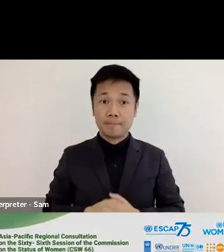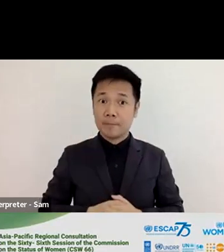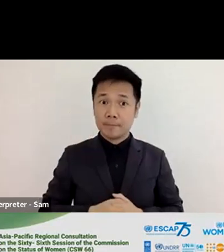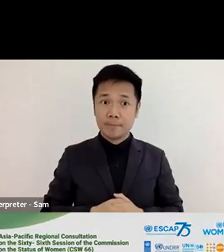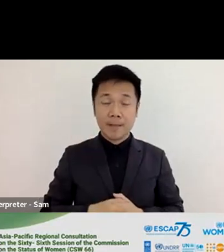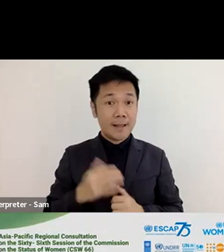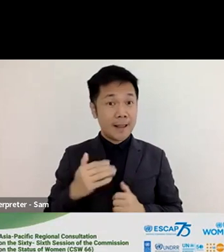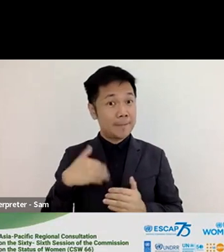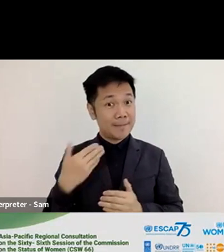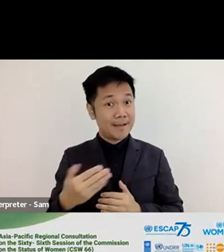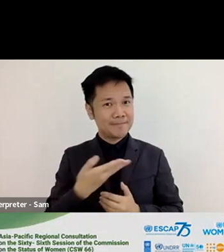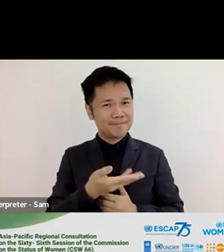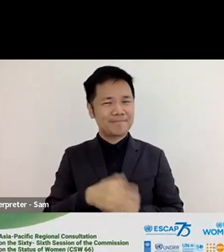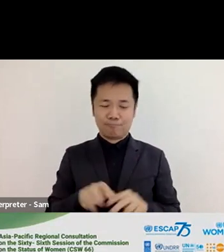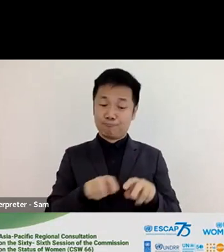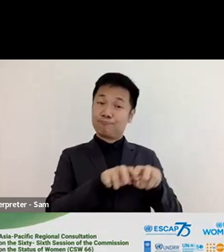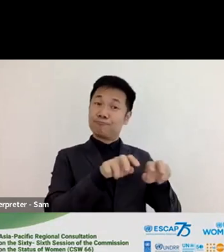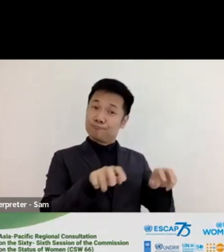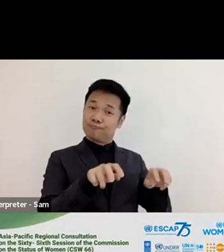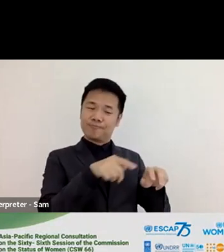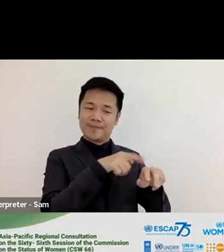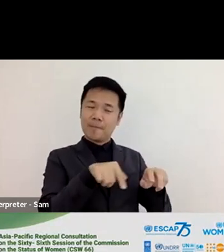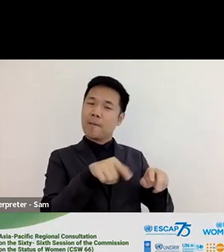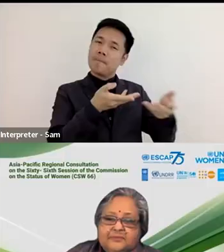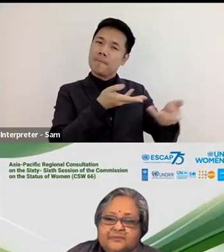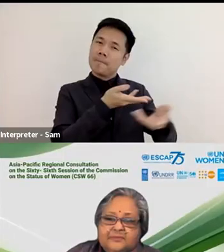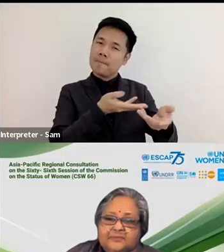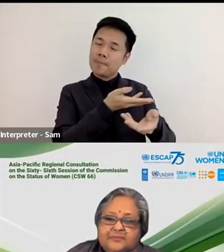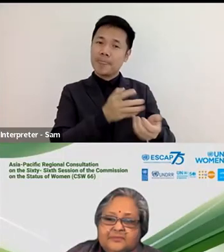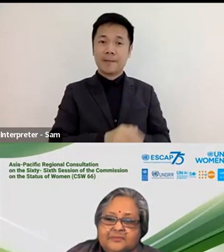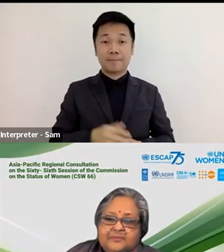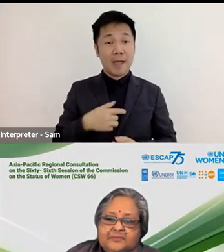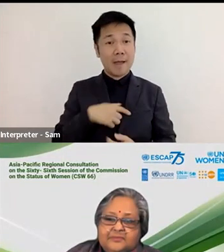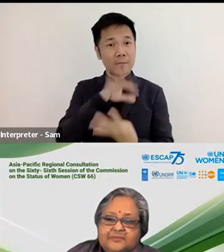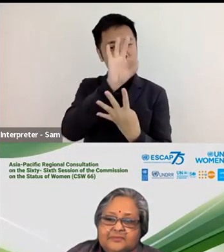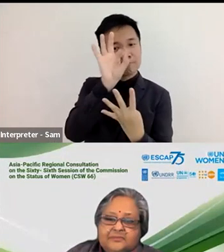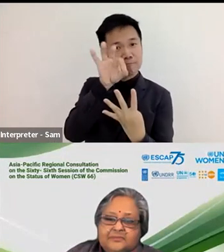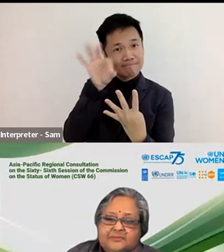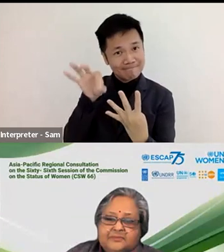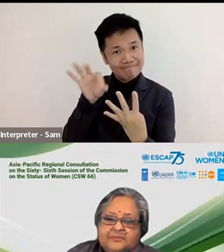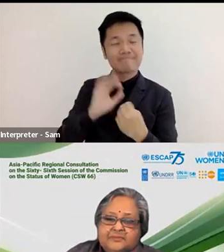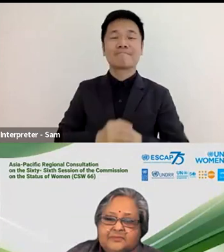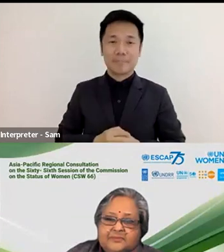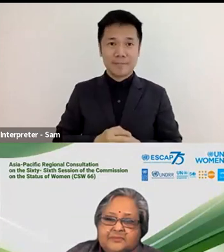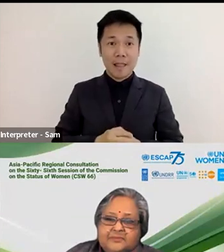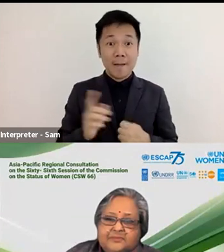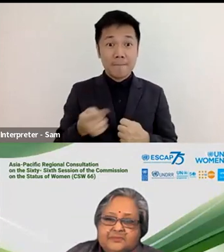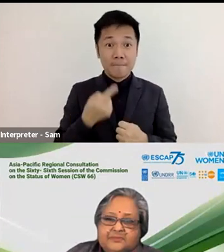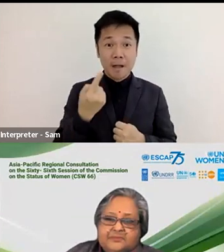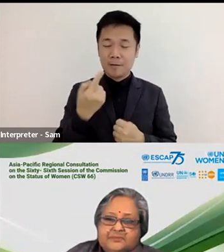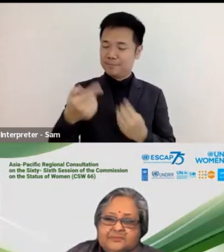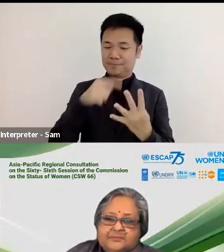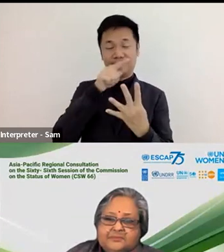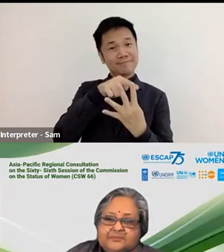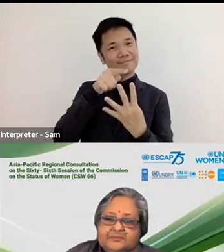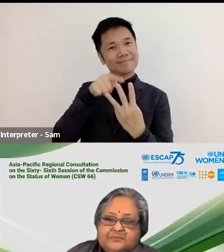let's move to our panel discussion. And before I ask them question, allow me to briefly introduce each